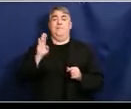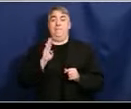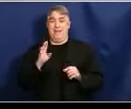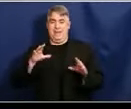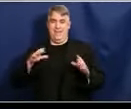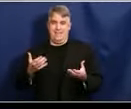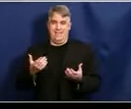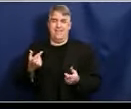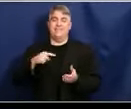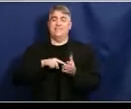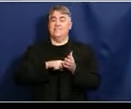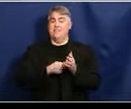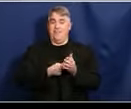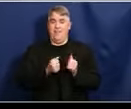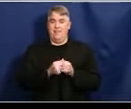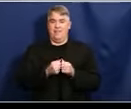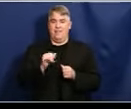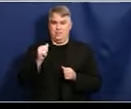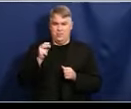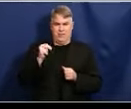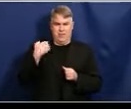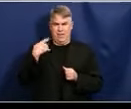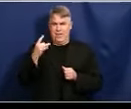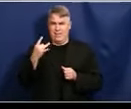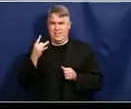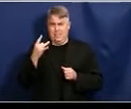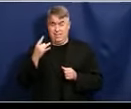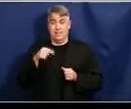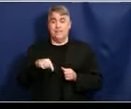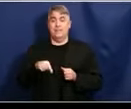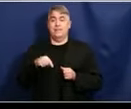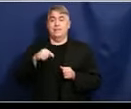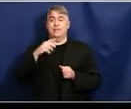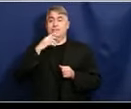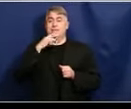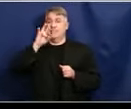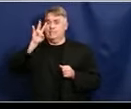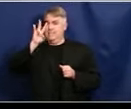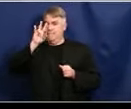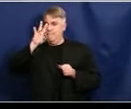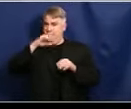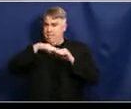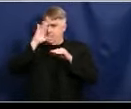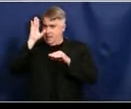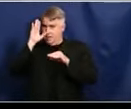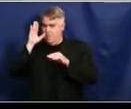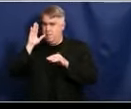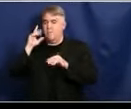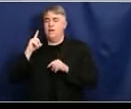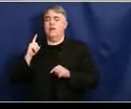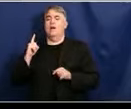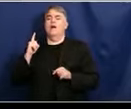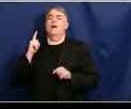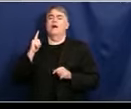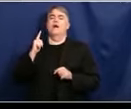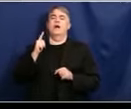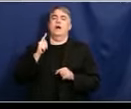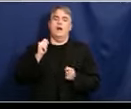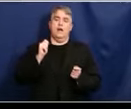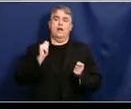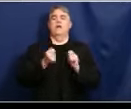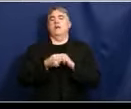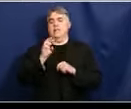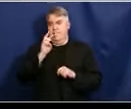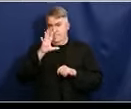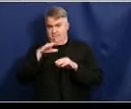initially on the 18th of January vaccinating 75 year of age and older, and then moved to 65